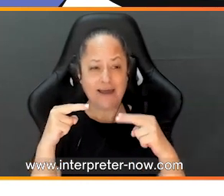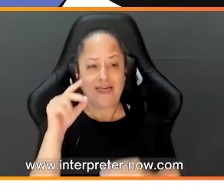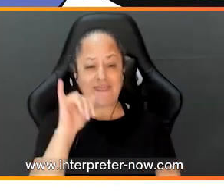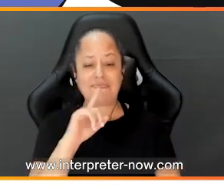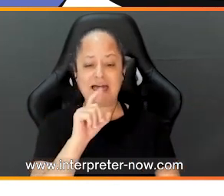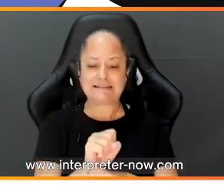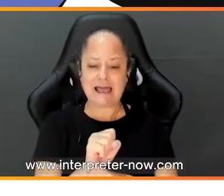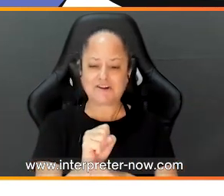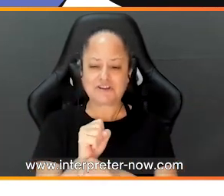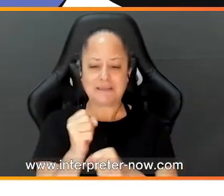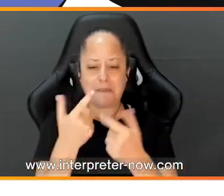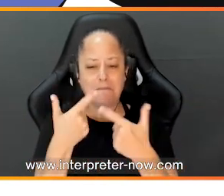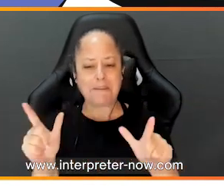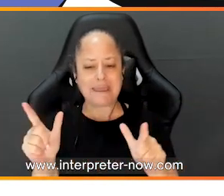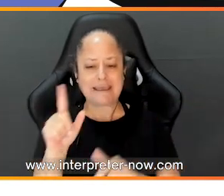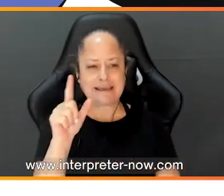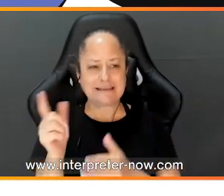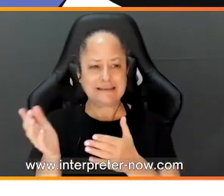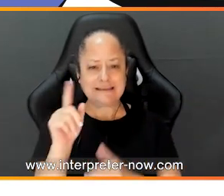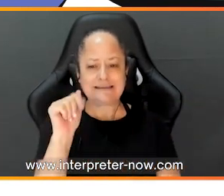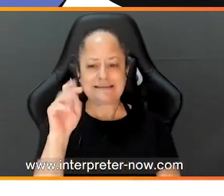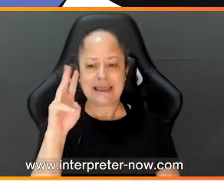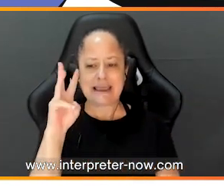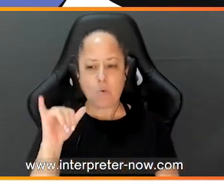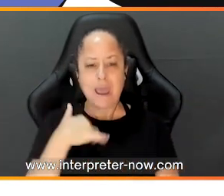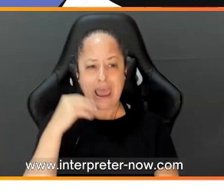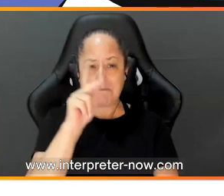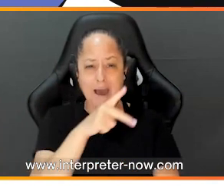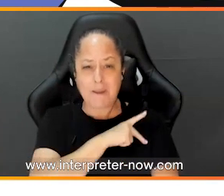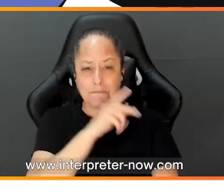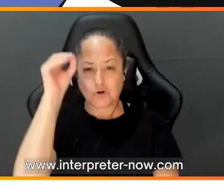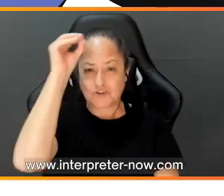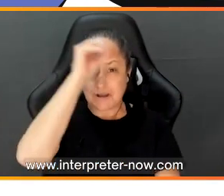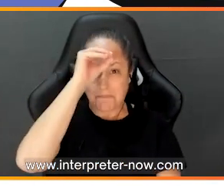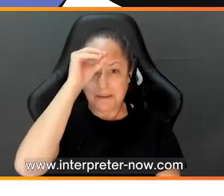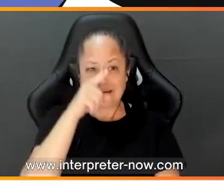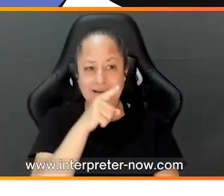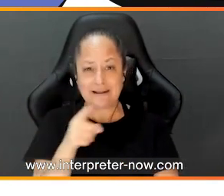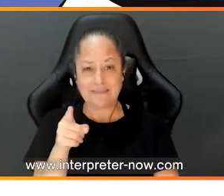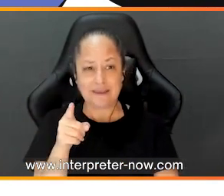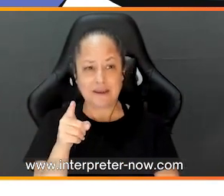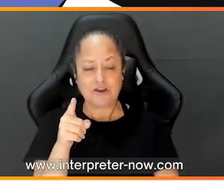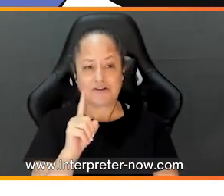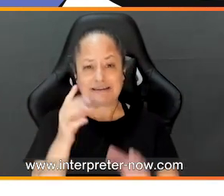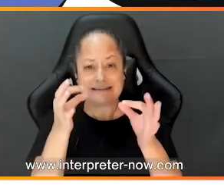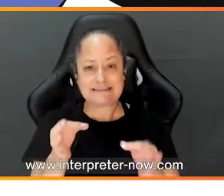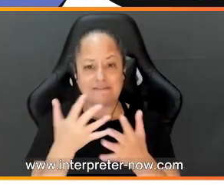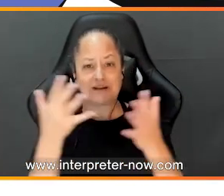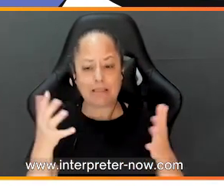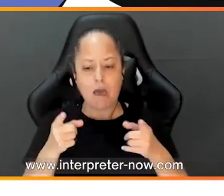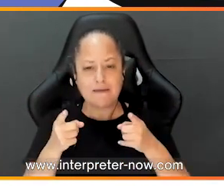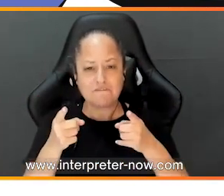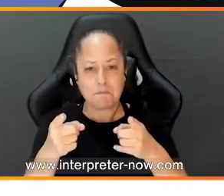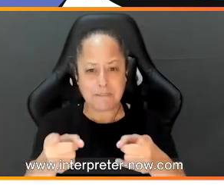personal opinion on this is that there are definitely a lot of parallels in what we see in a